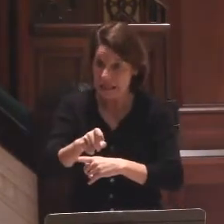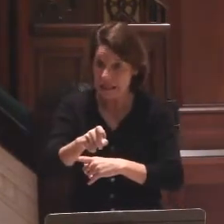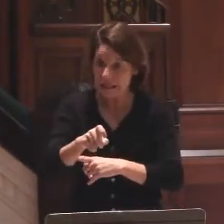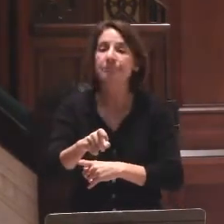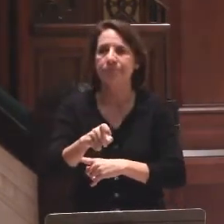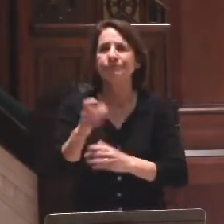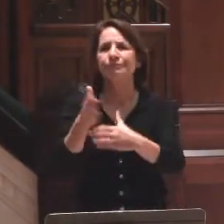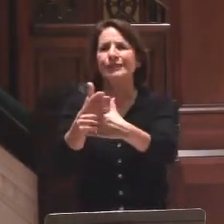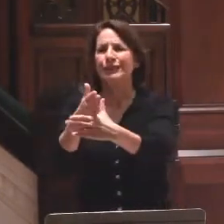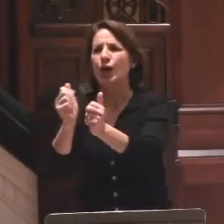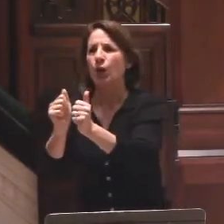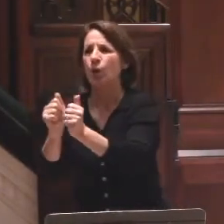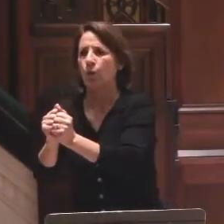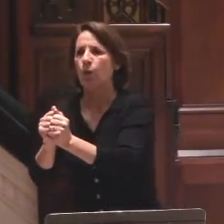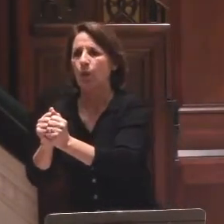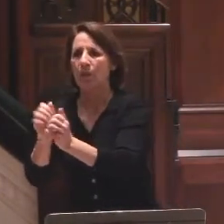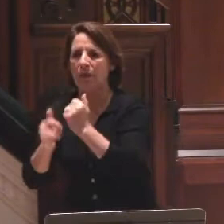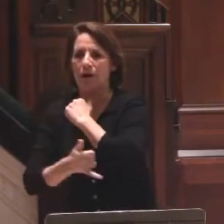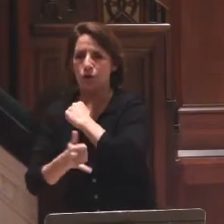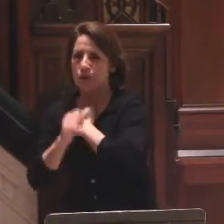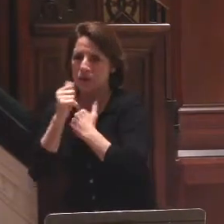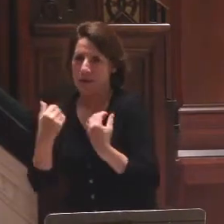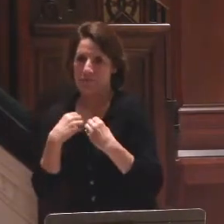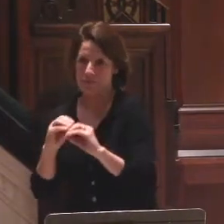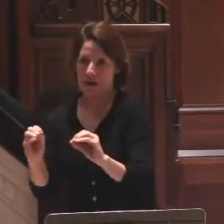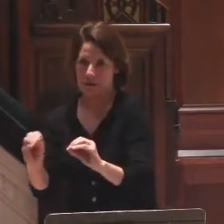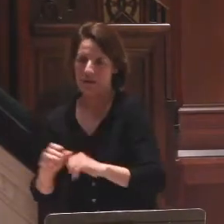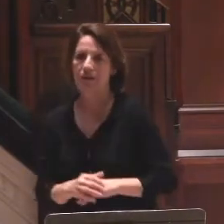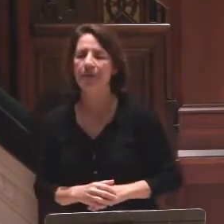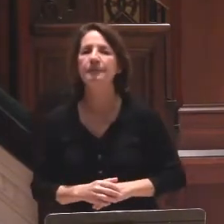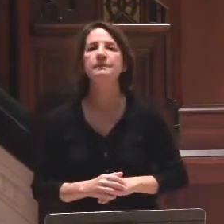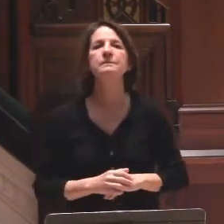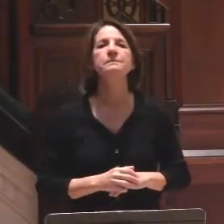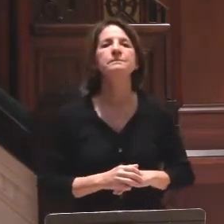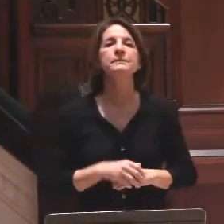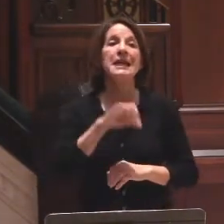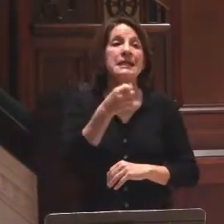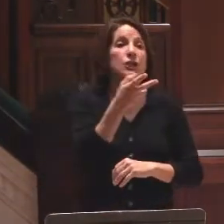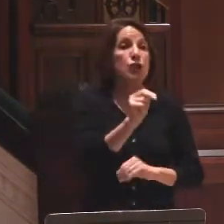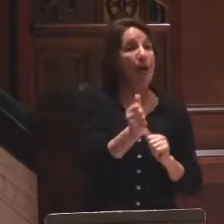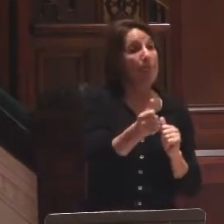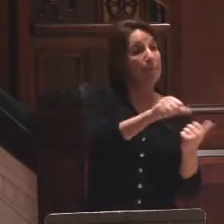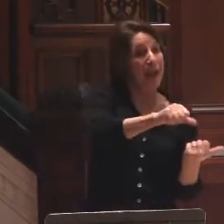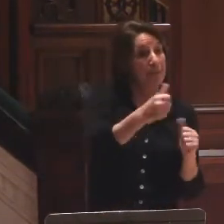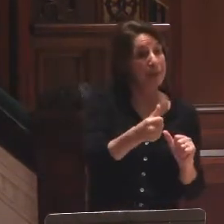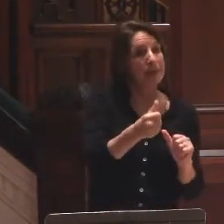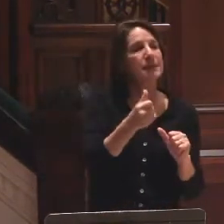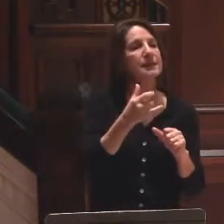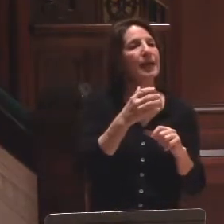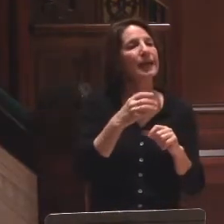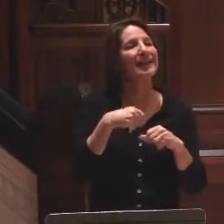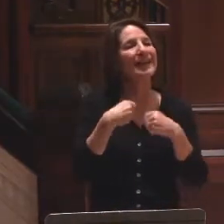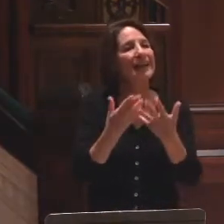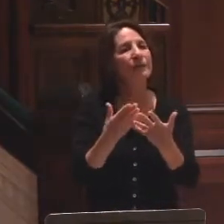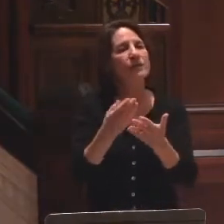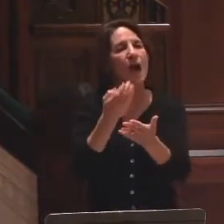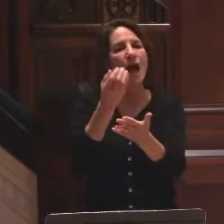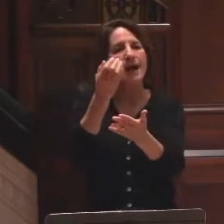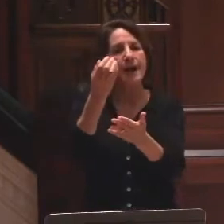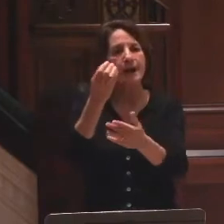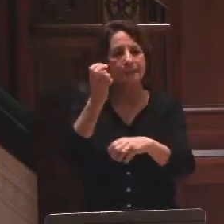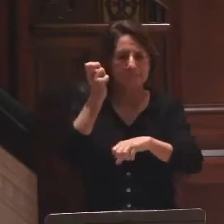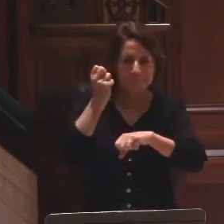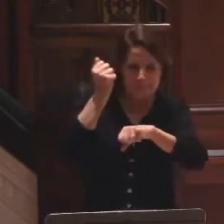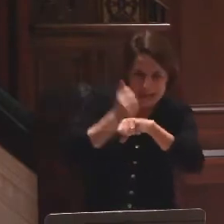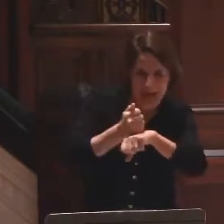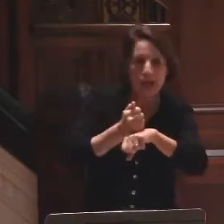with the countries that have no vaccines. John the Baptist gives a concrete economic answer to the question, what are